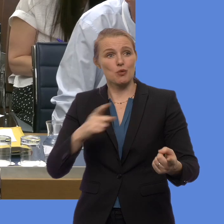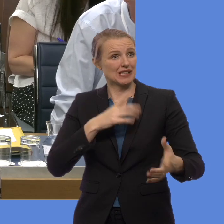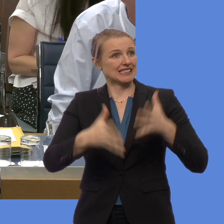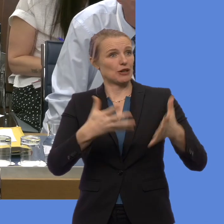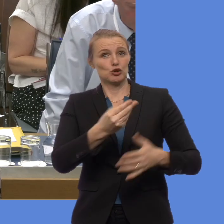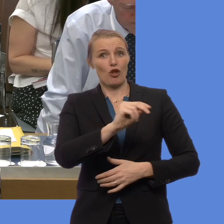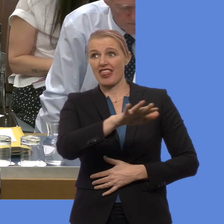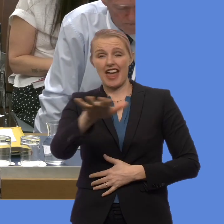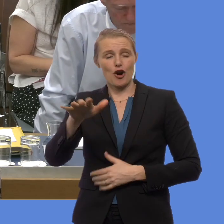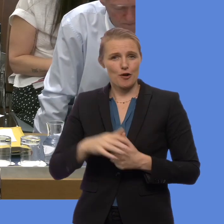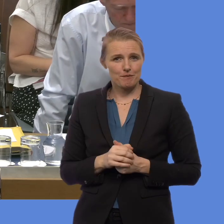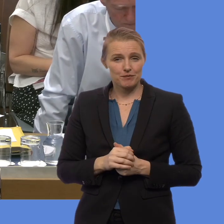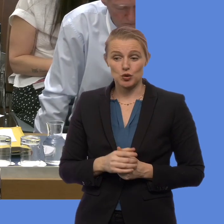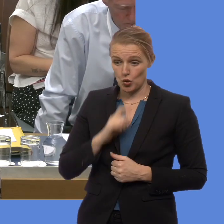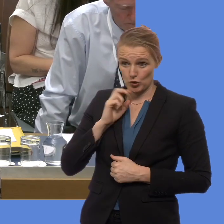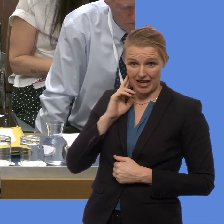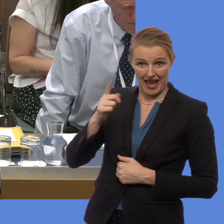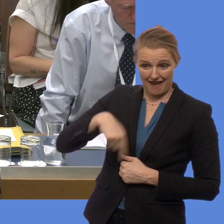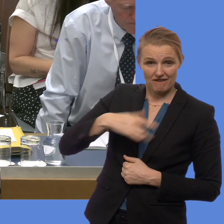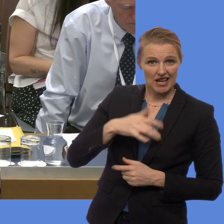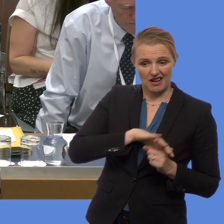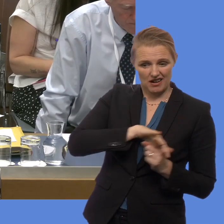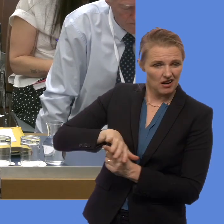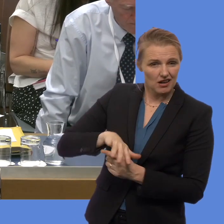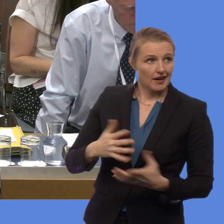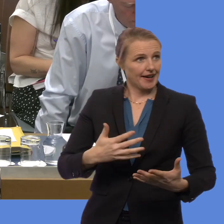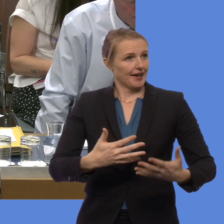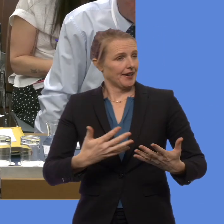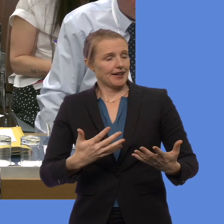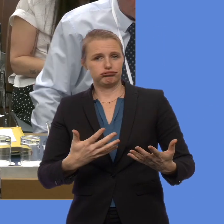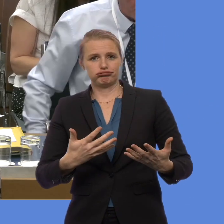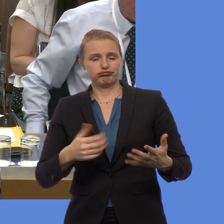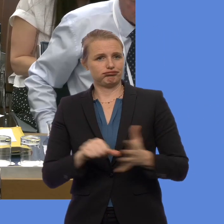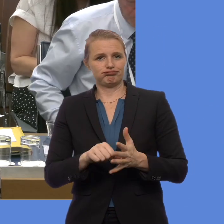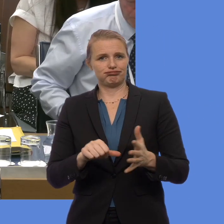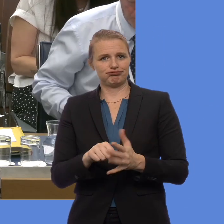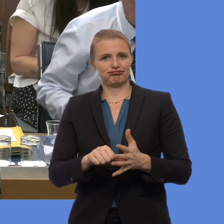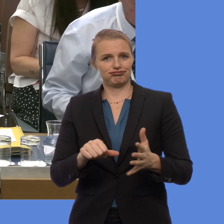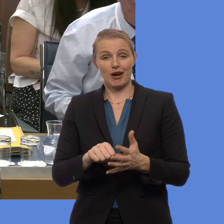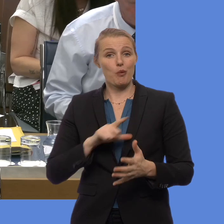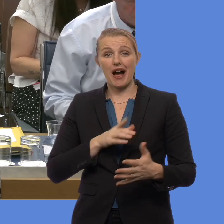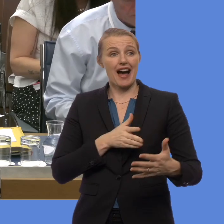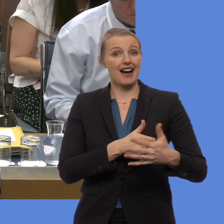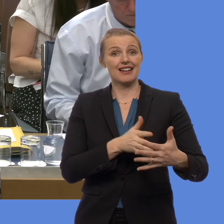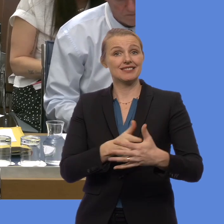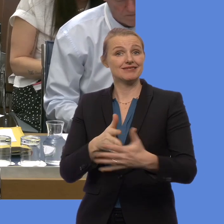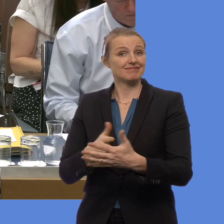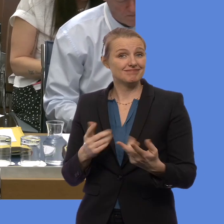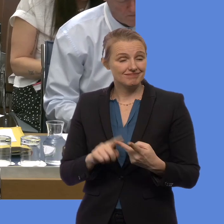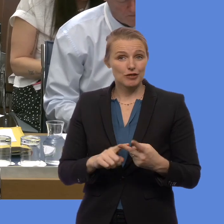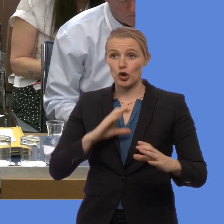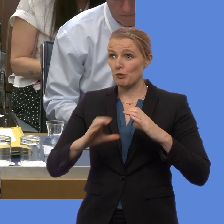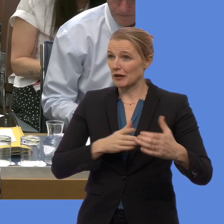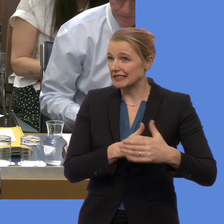social exclusion of sign language users is a multifaceted issue rooted in accessibility barriers, communication challenges,